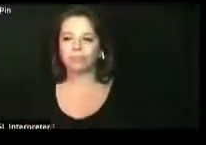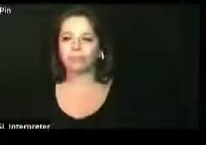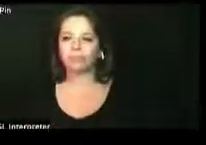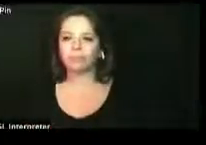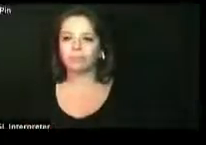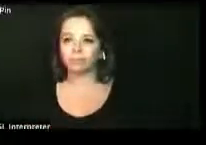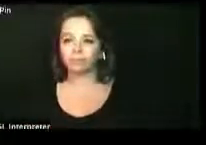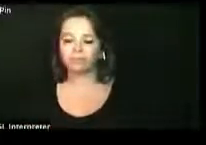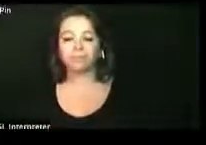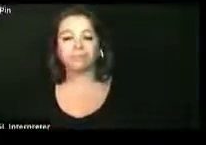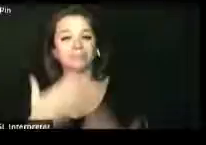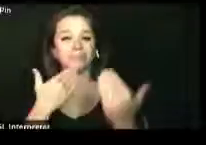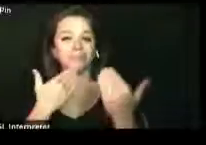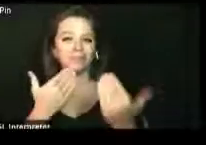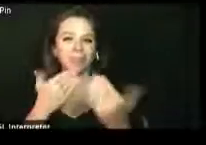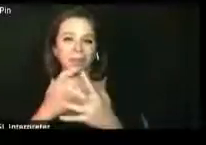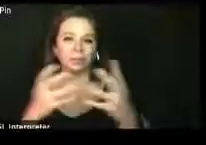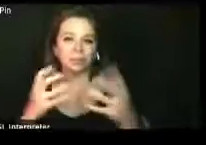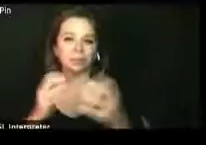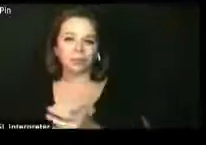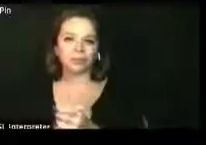Thank you so much.